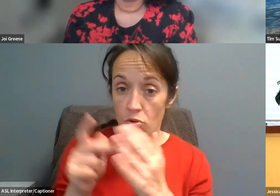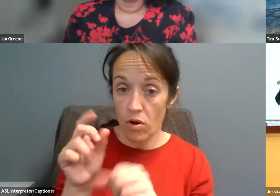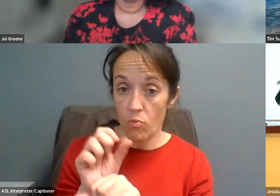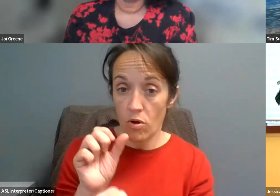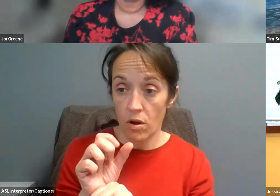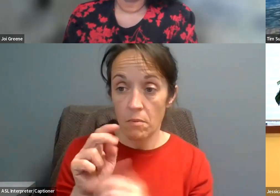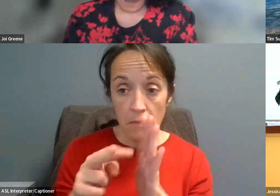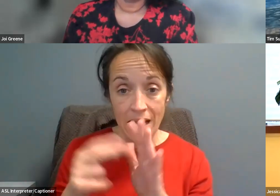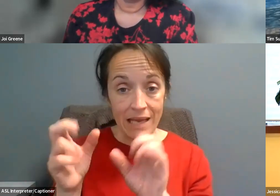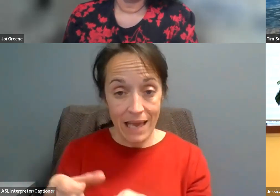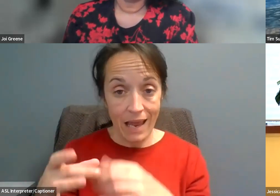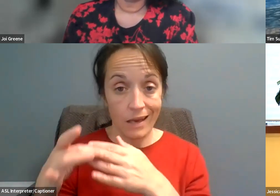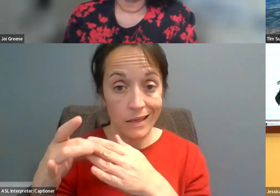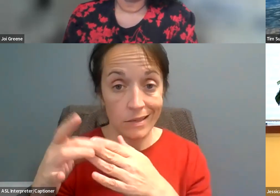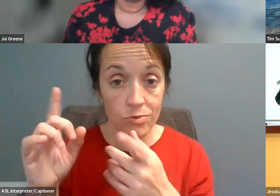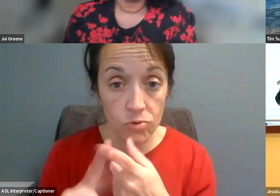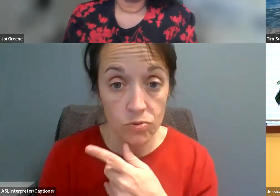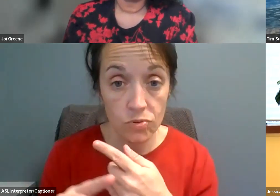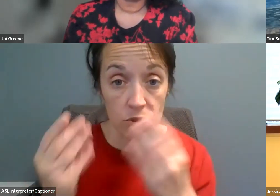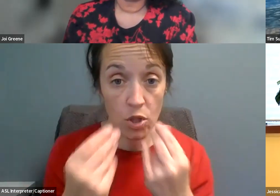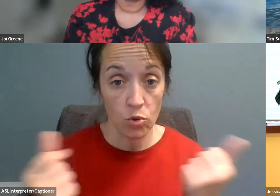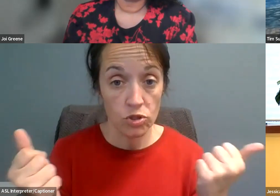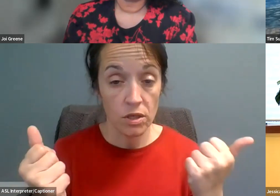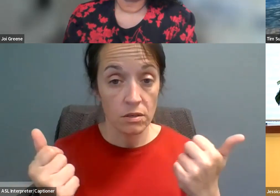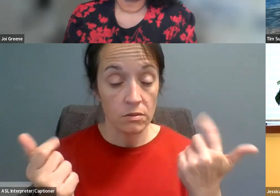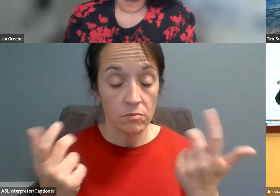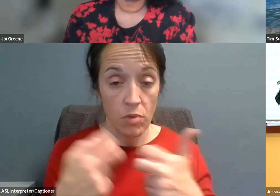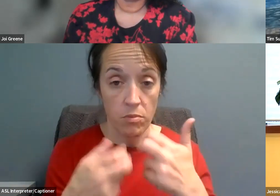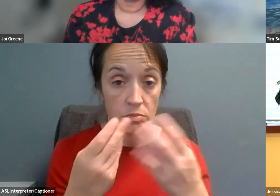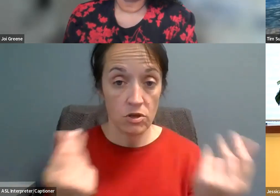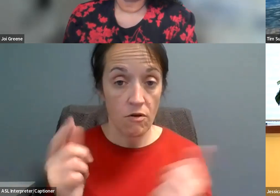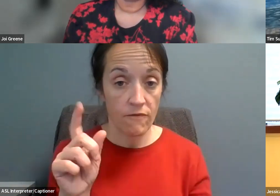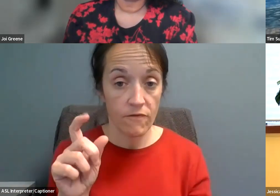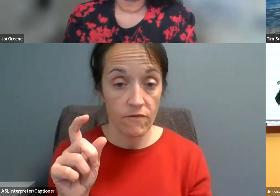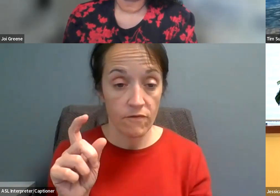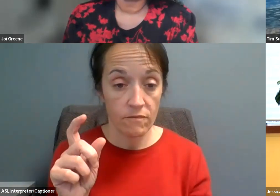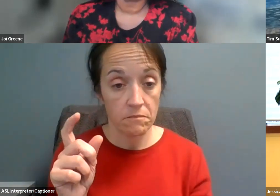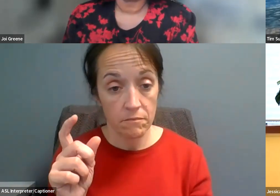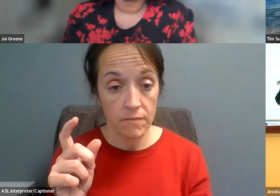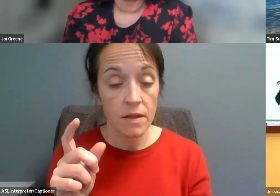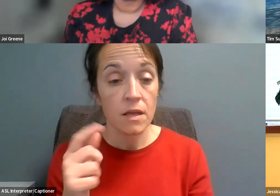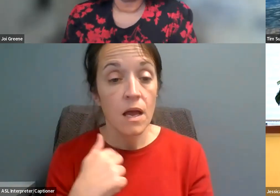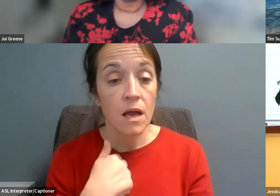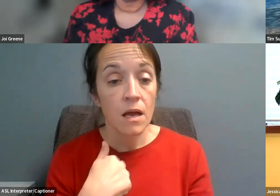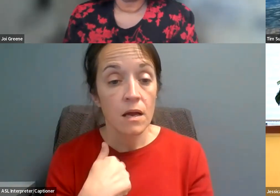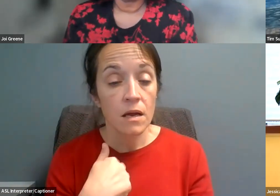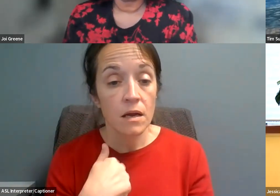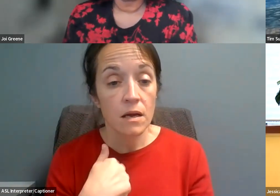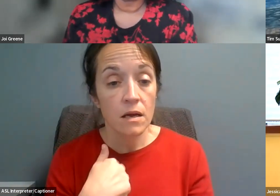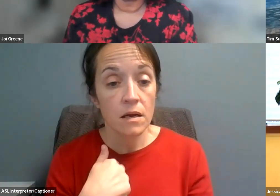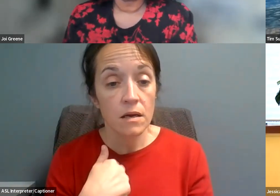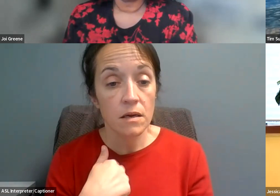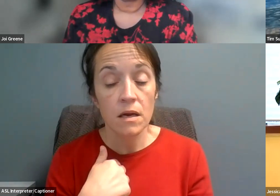esoteric? A lot of what I was looking for was based on what I've seen in the ARERA